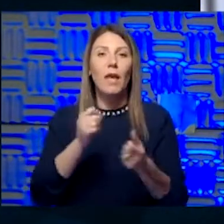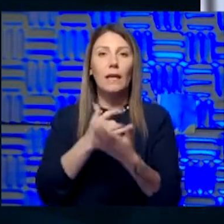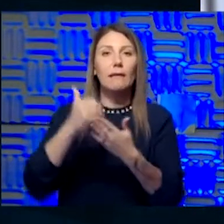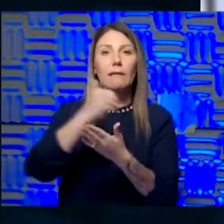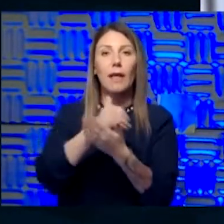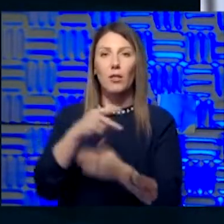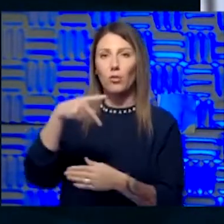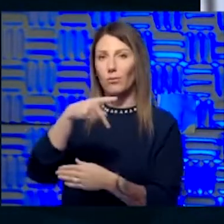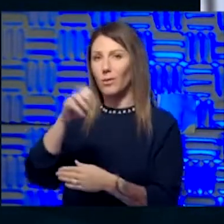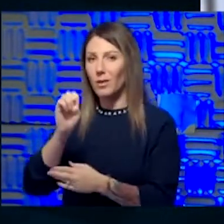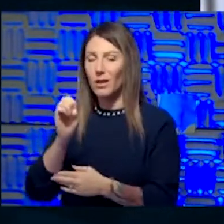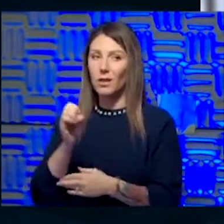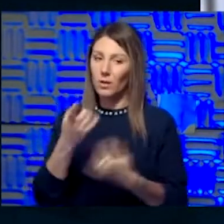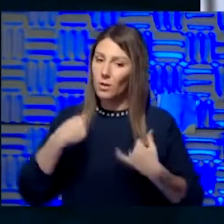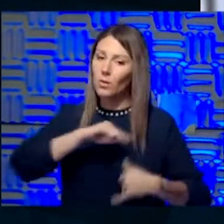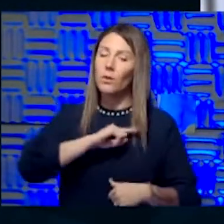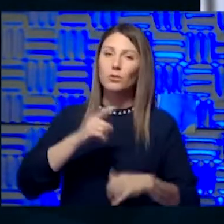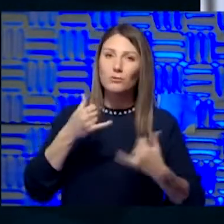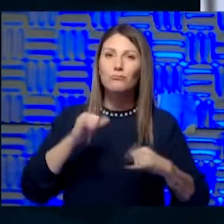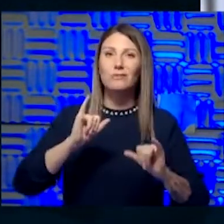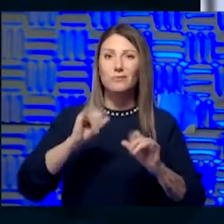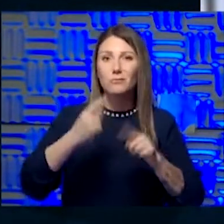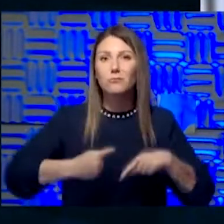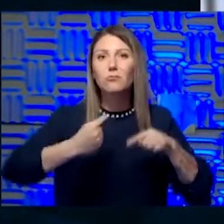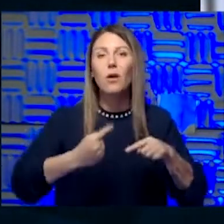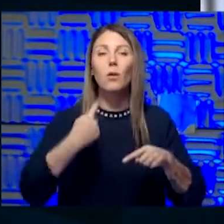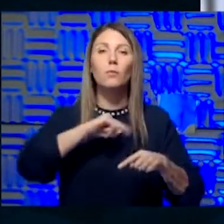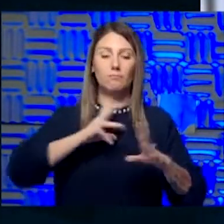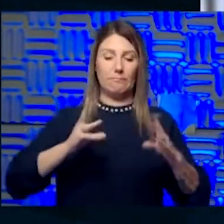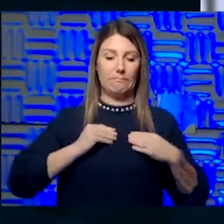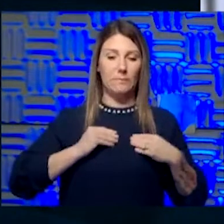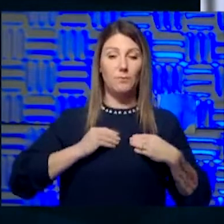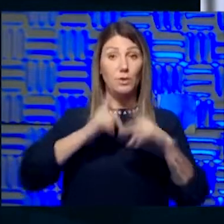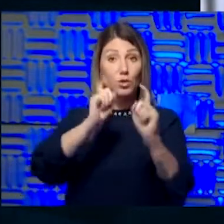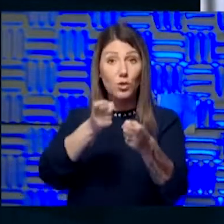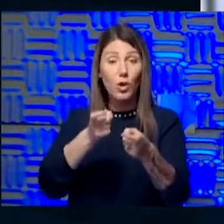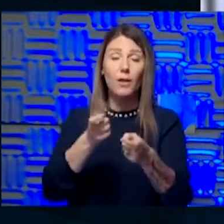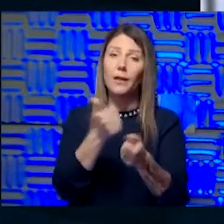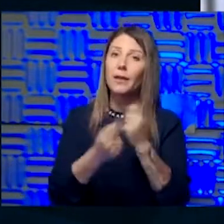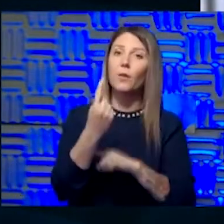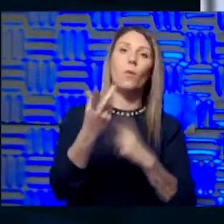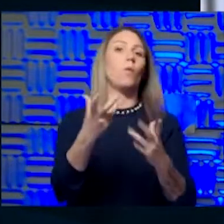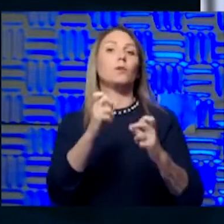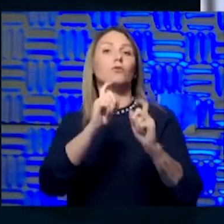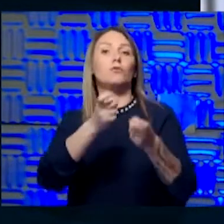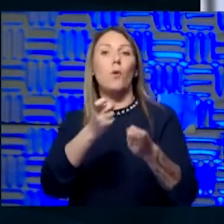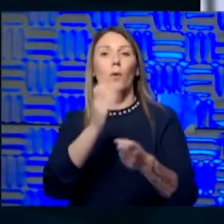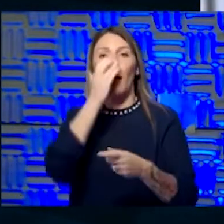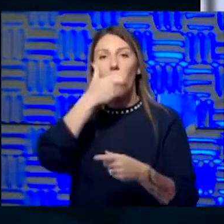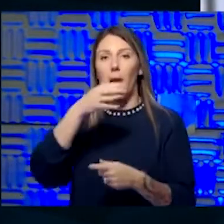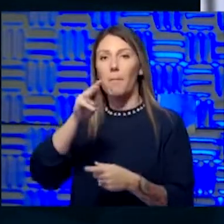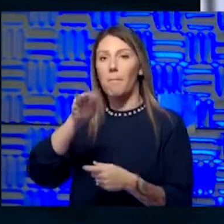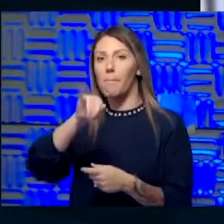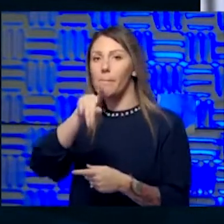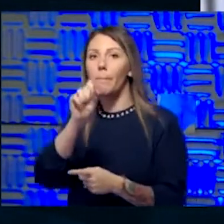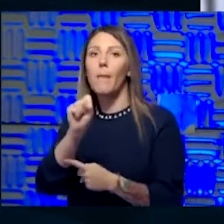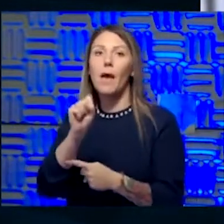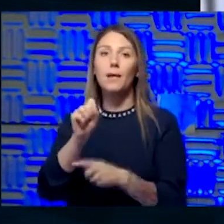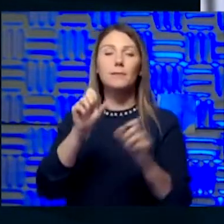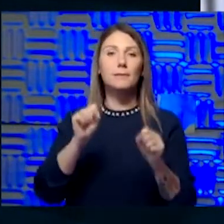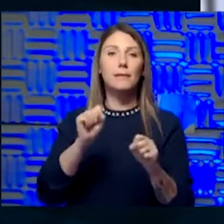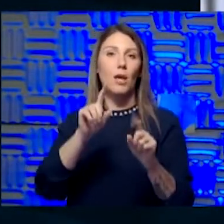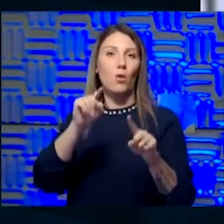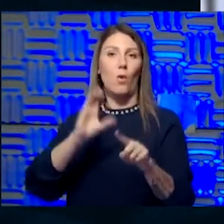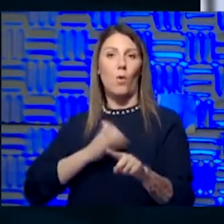that a bit. We are accepting donations, and anyone who wants to donate masks can go to our website at